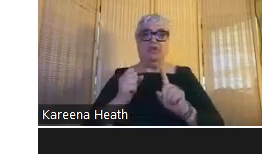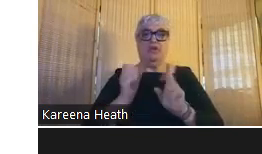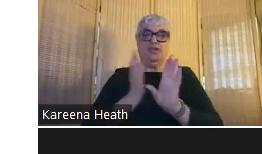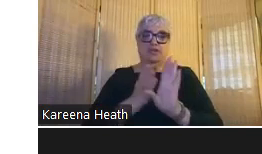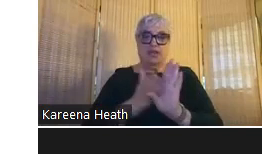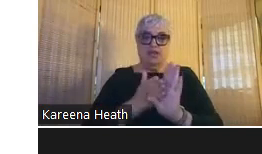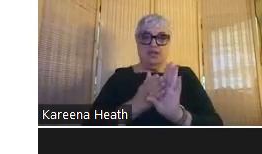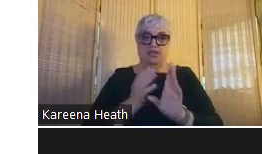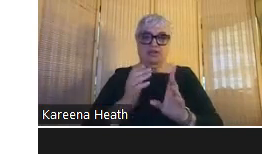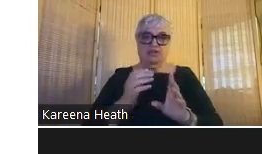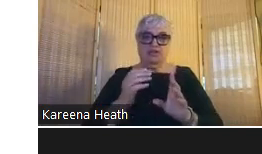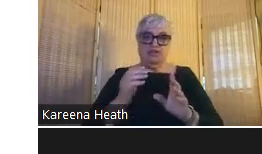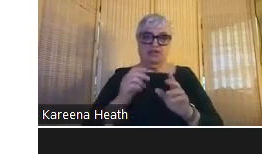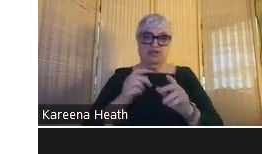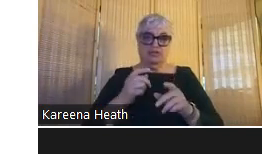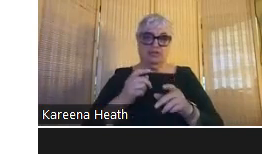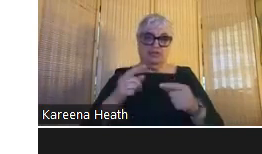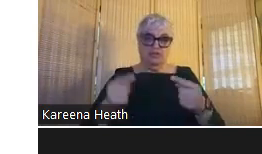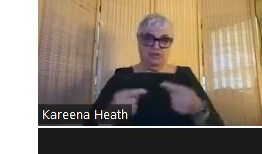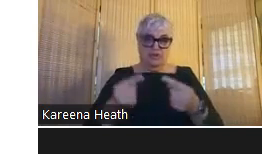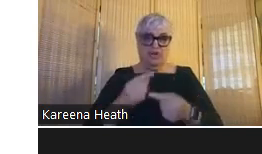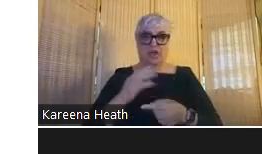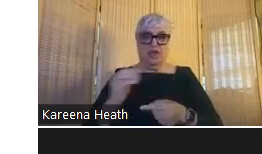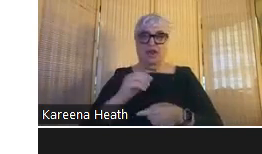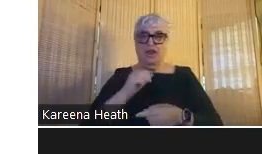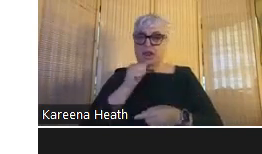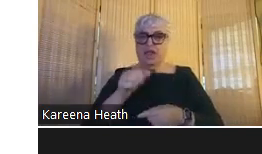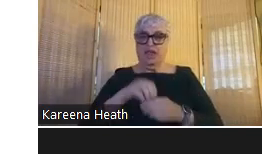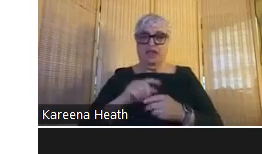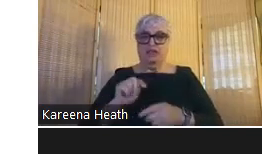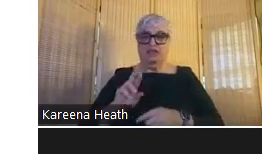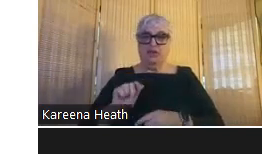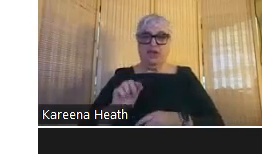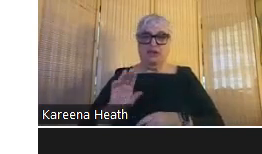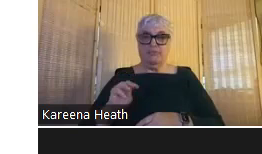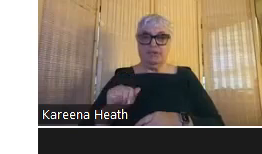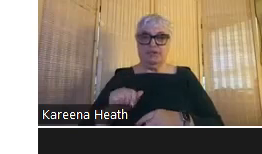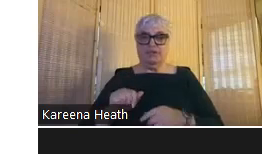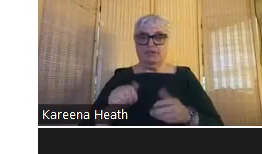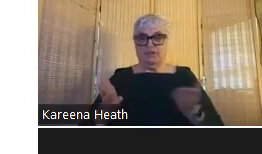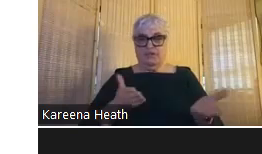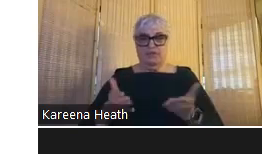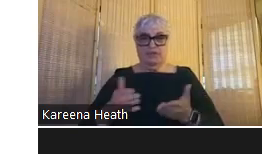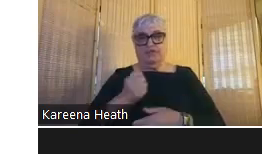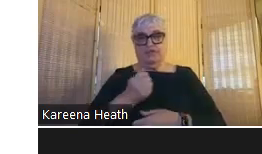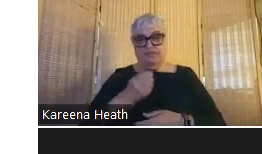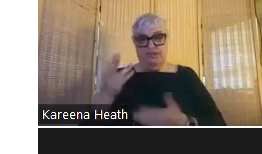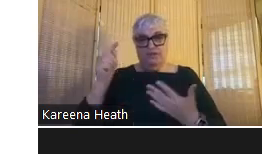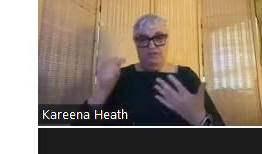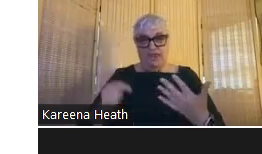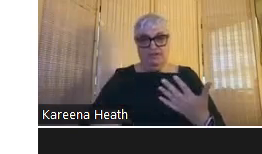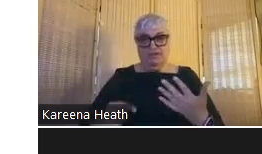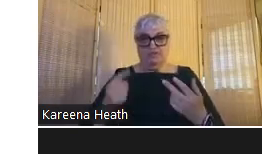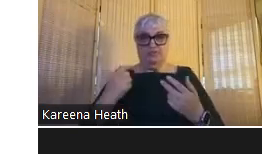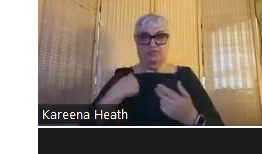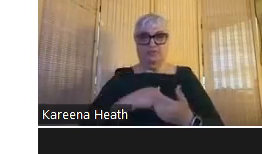Person-centered and trauma-informed services. And so instead of just having a couple factors to consider, as we have in